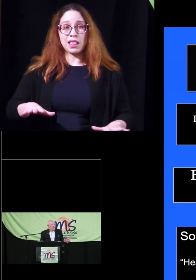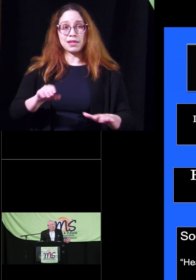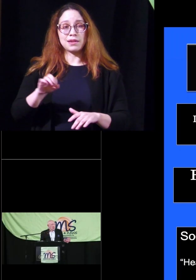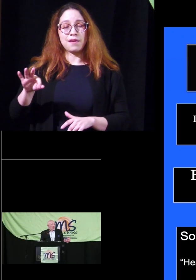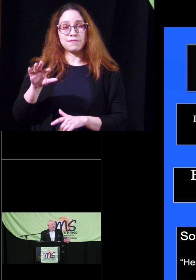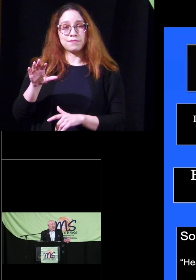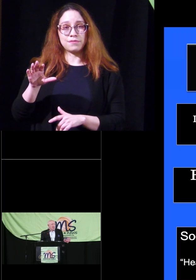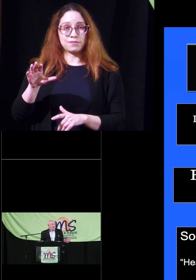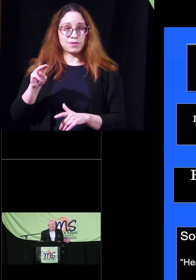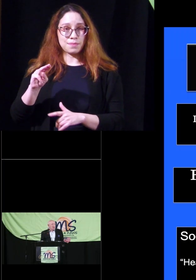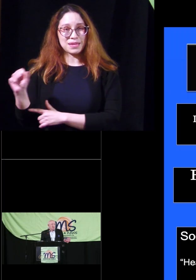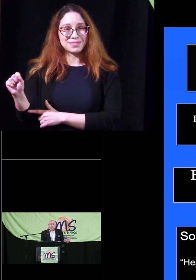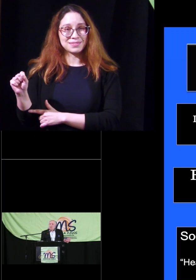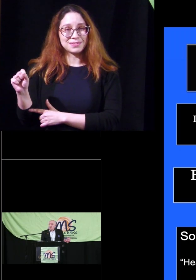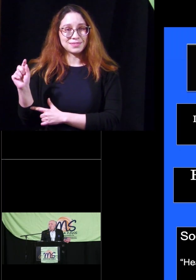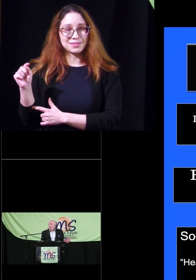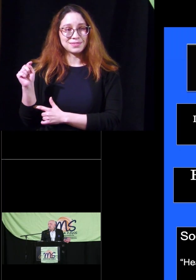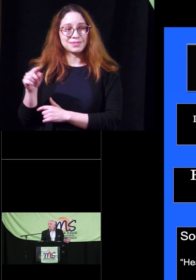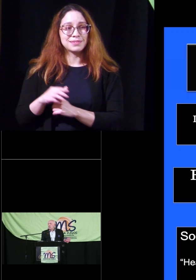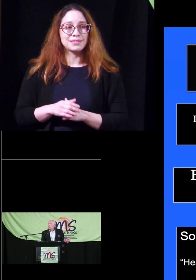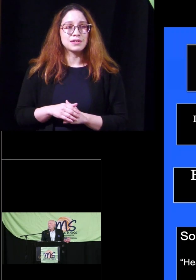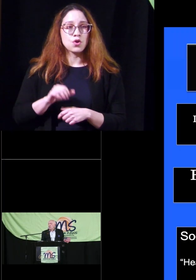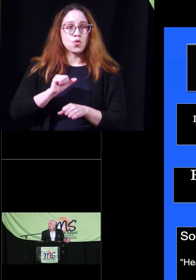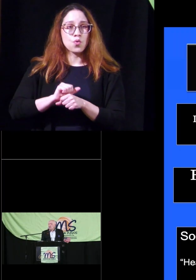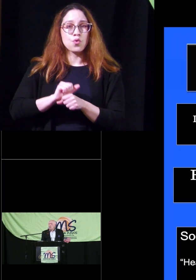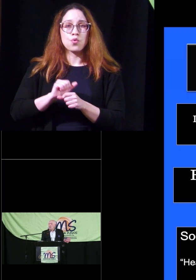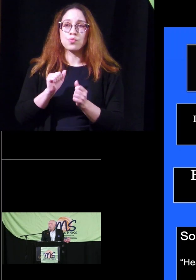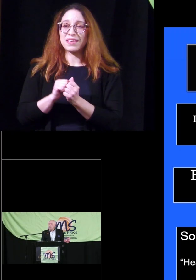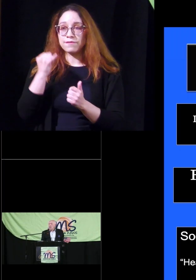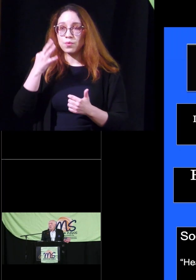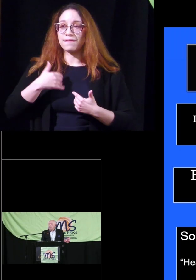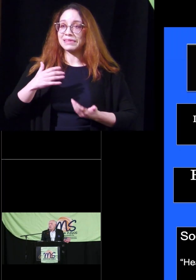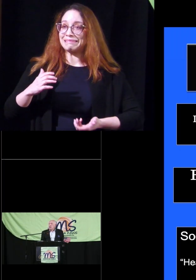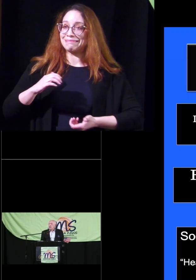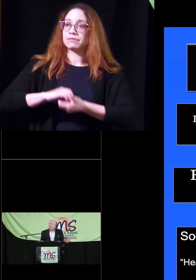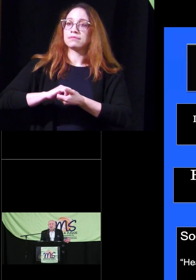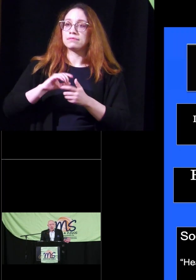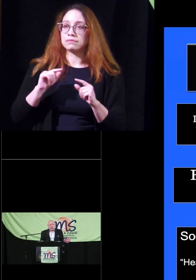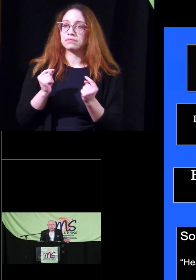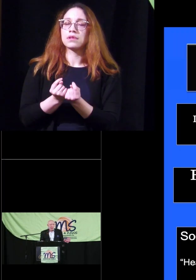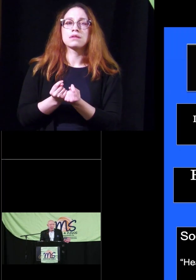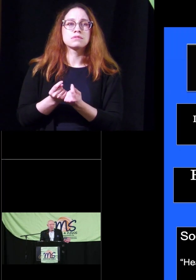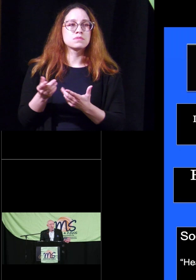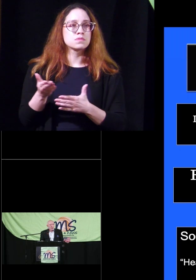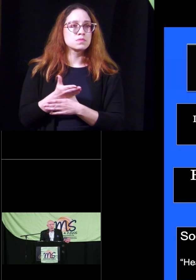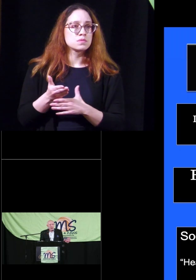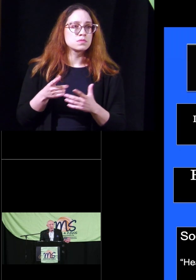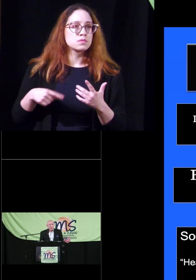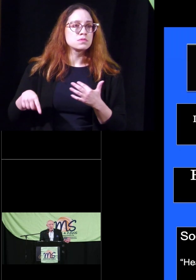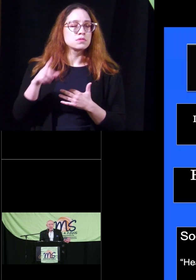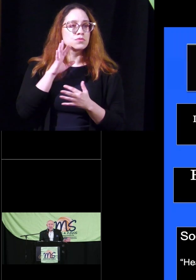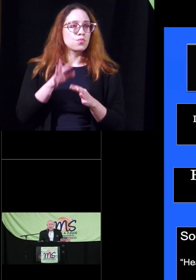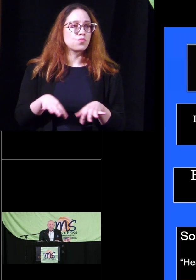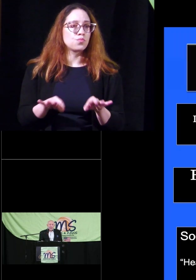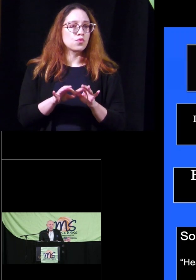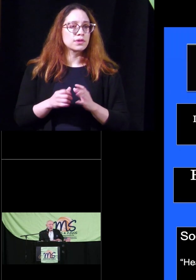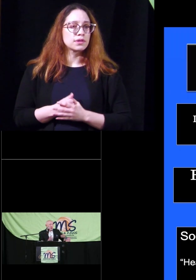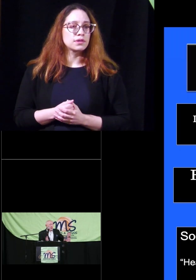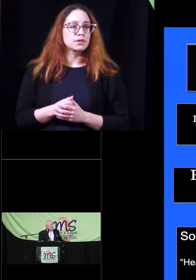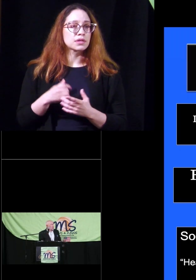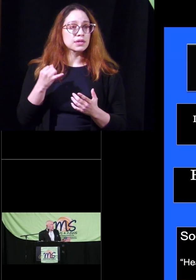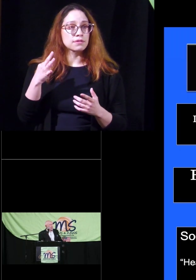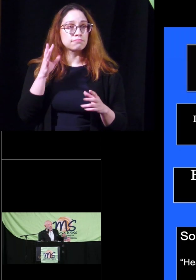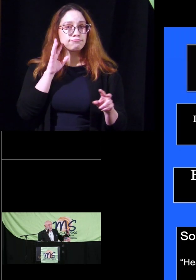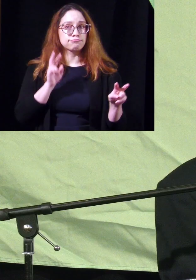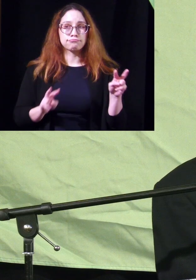team. The land of MS works best when there's a team and we have shared decision-making. It's very important. And then if